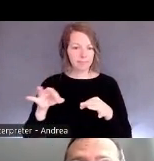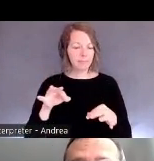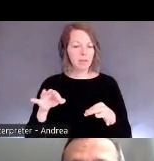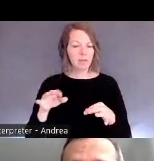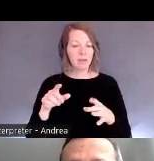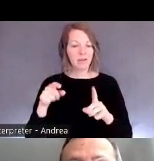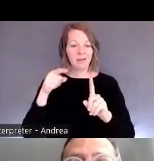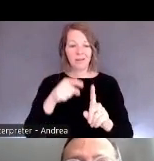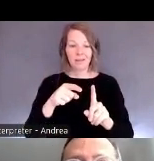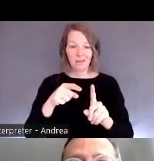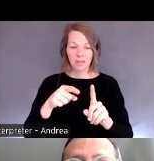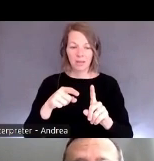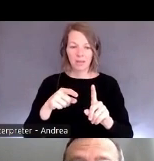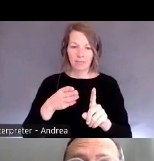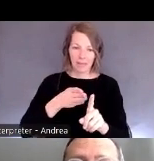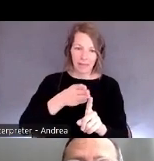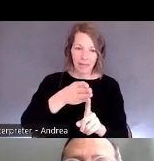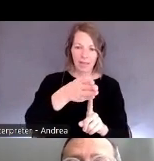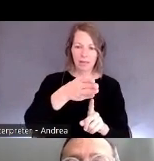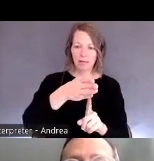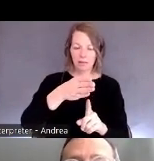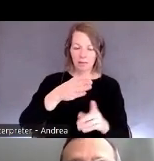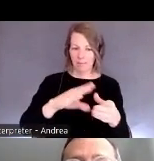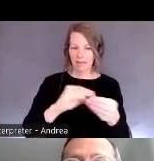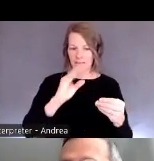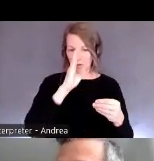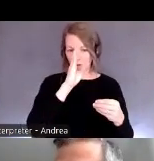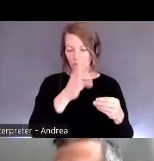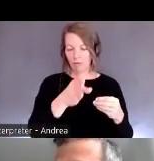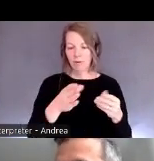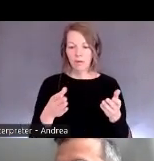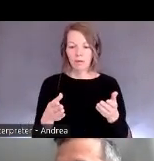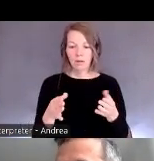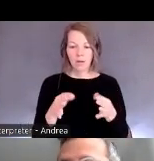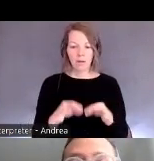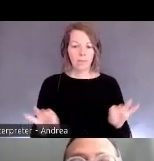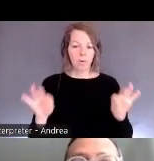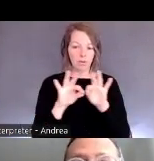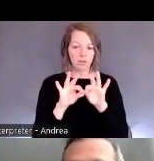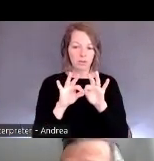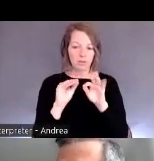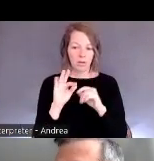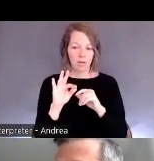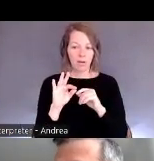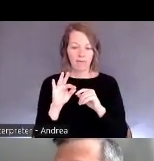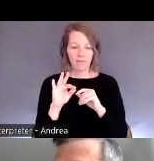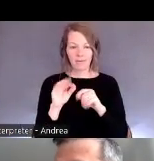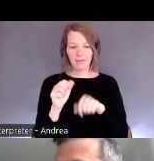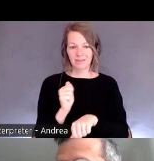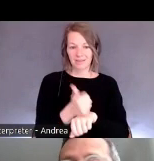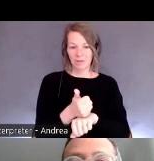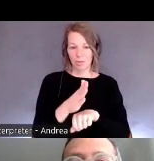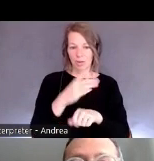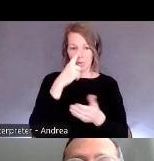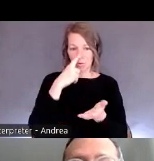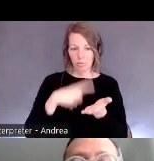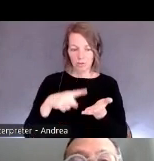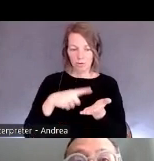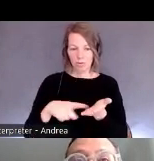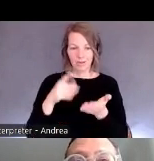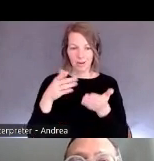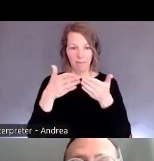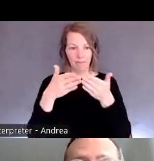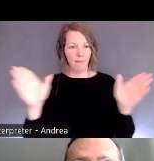main conclusion, which is, or the main message, which is the importance of situating the research in a global